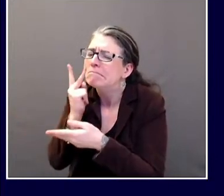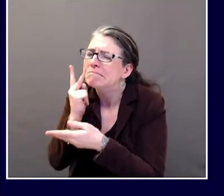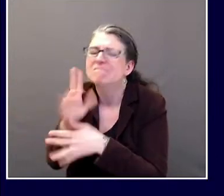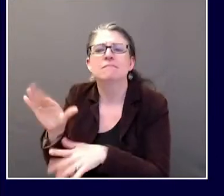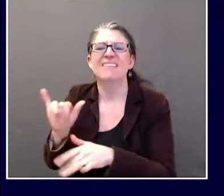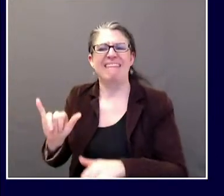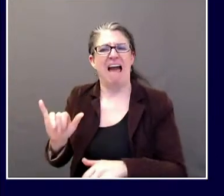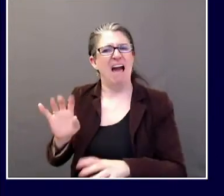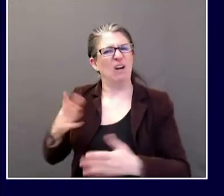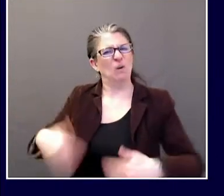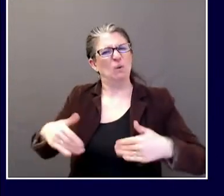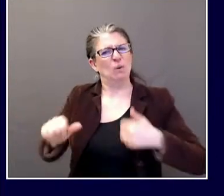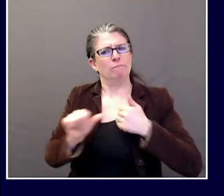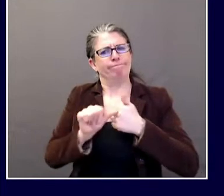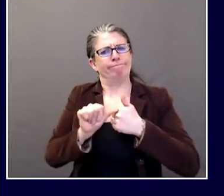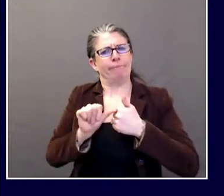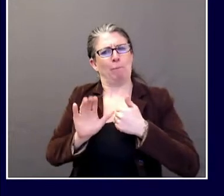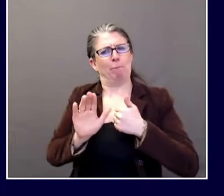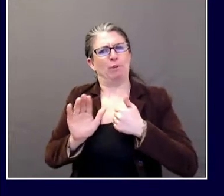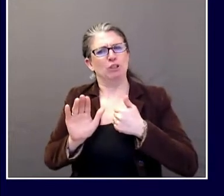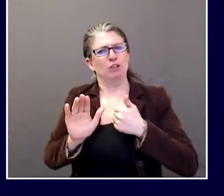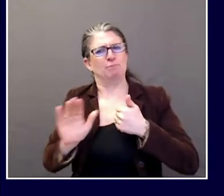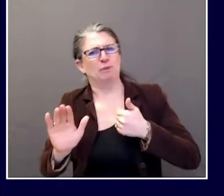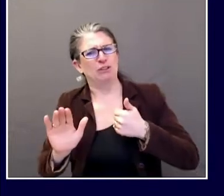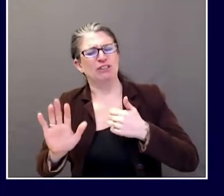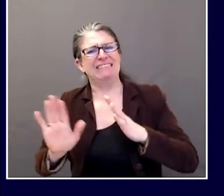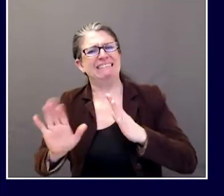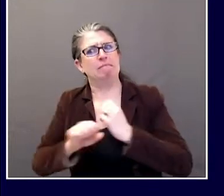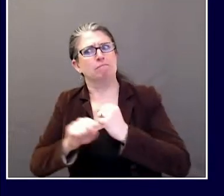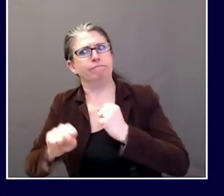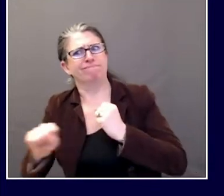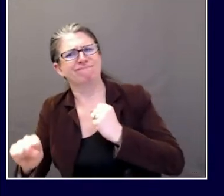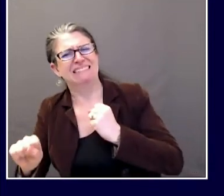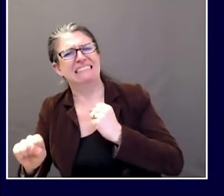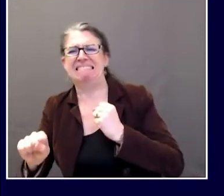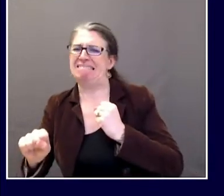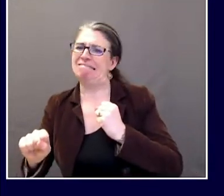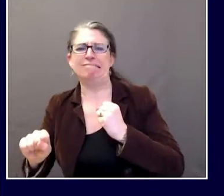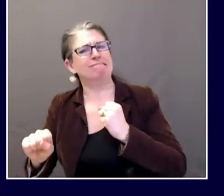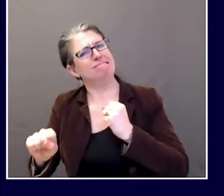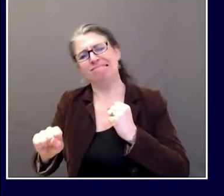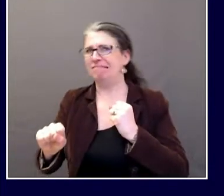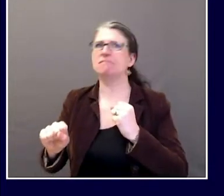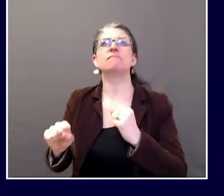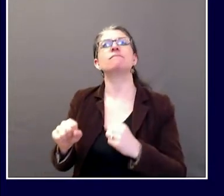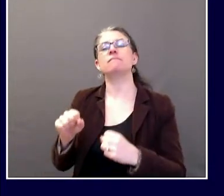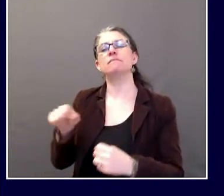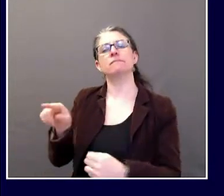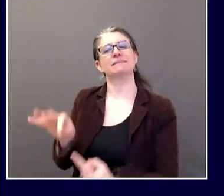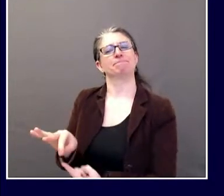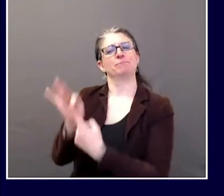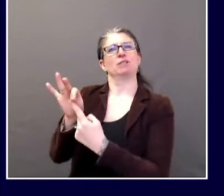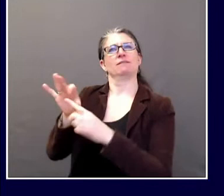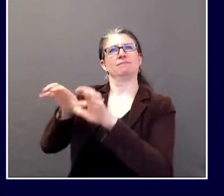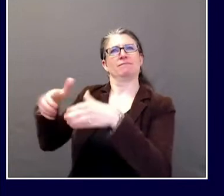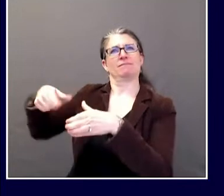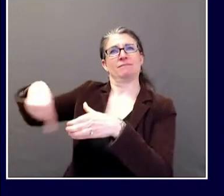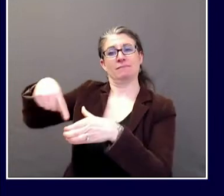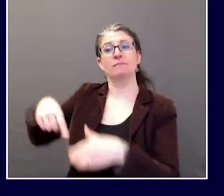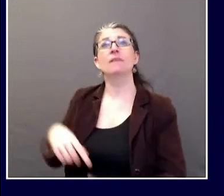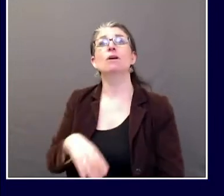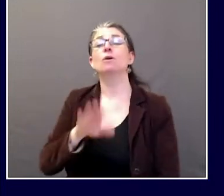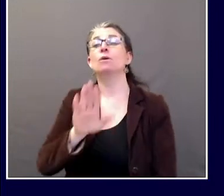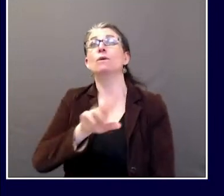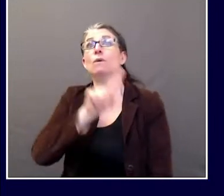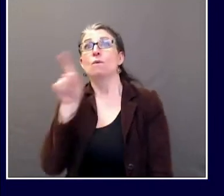was designed to answer the question of whether the first dose needs to be repeated. And within that 6 weeks, it does not need to be